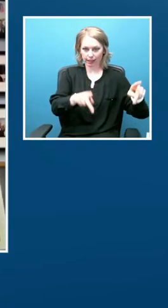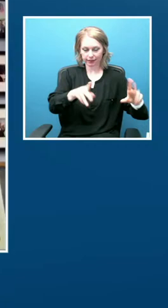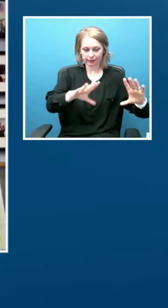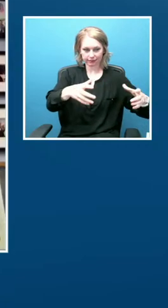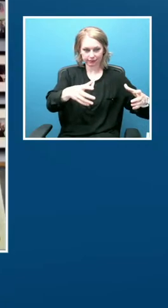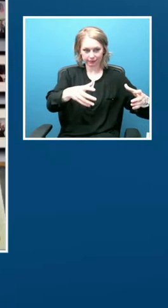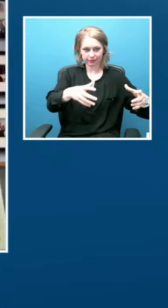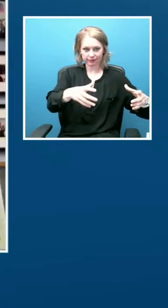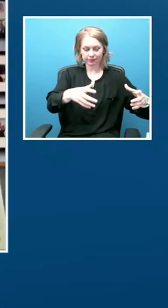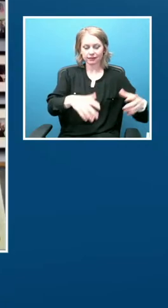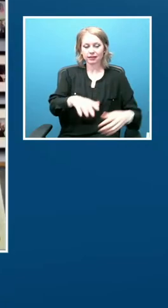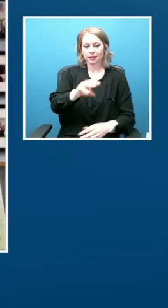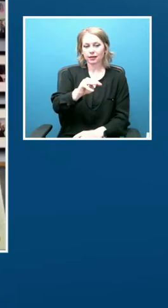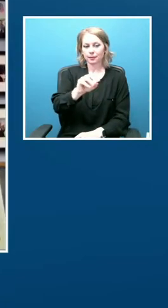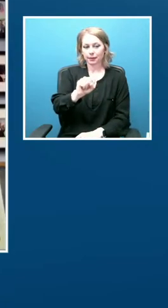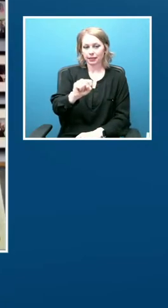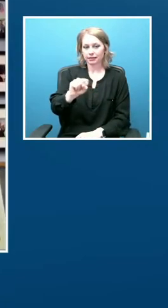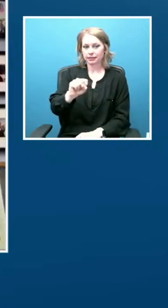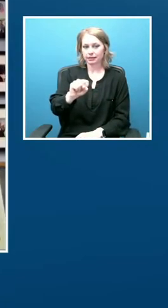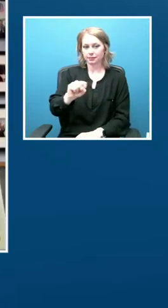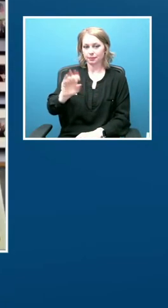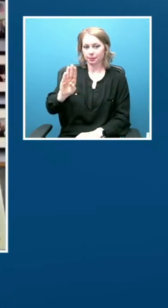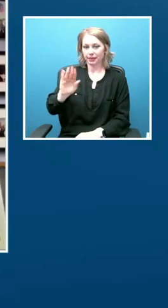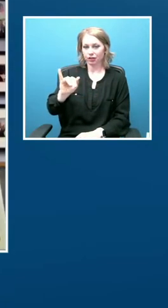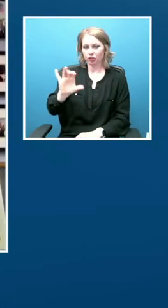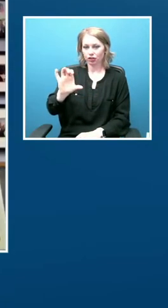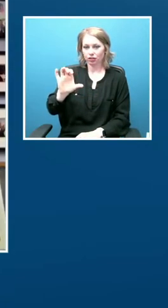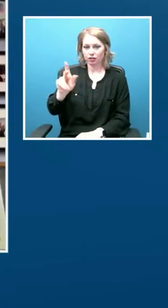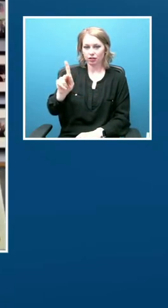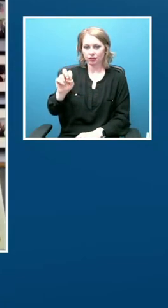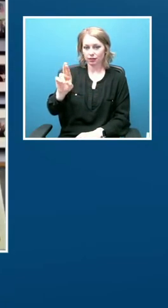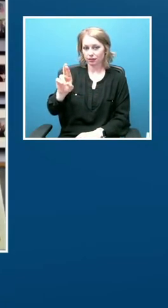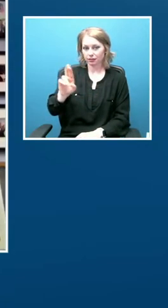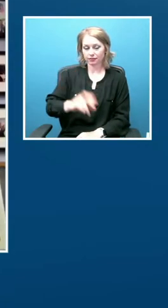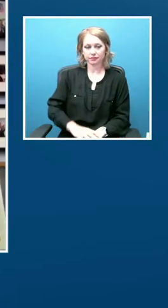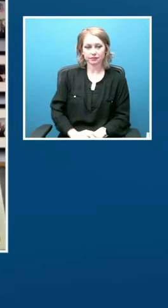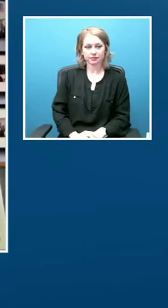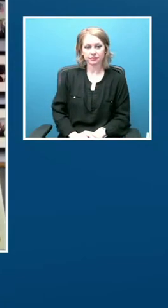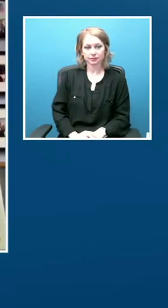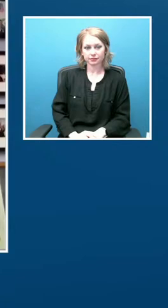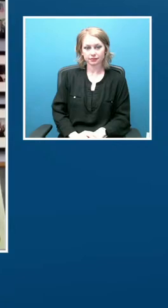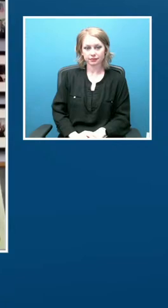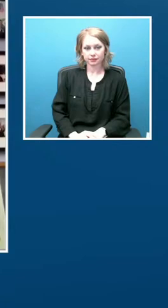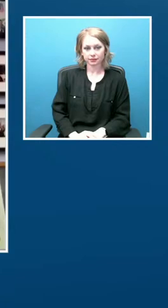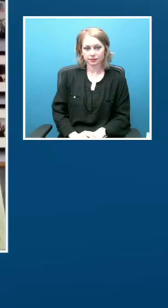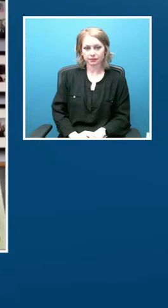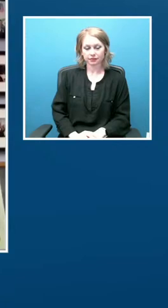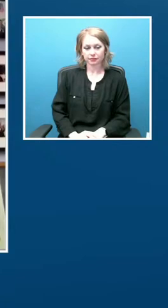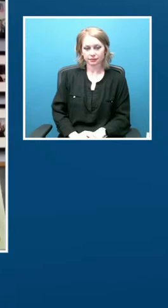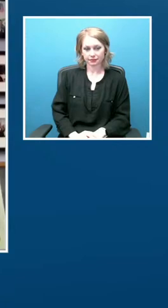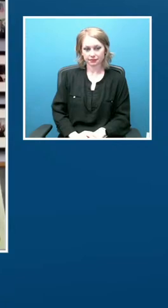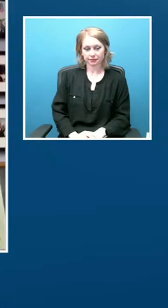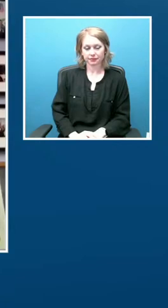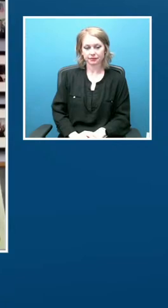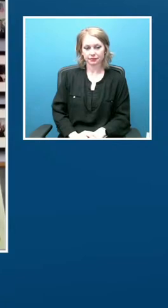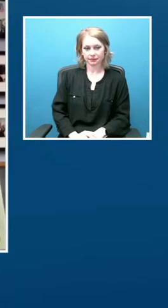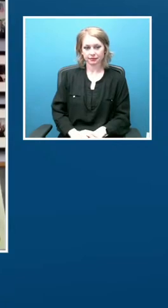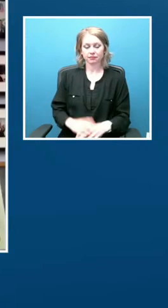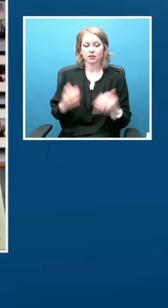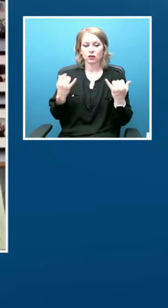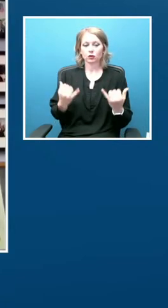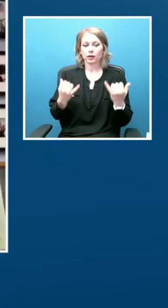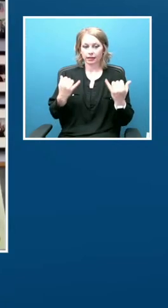I introduce Ms. Bickert. We will how be considered of the West Virginia challenge. At this time, I will acknowledge